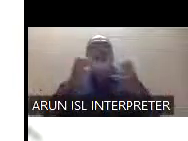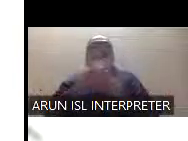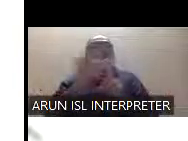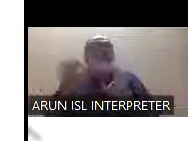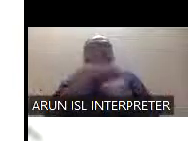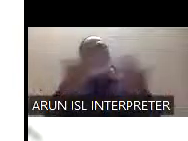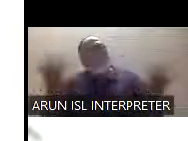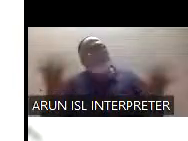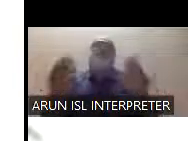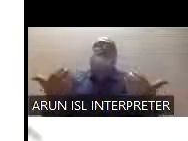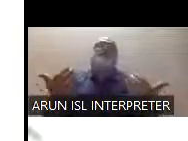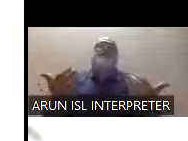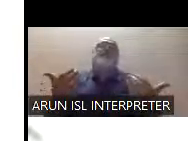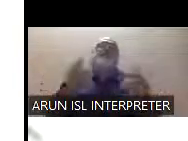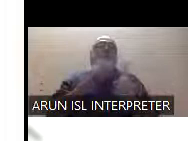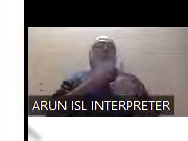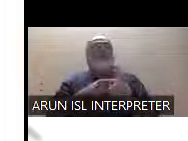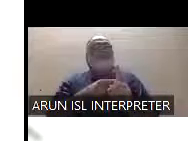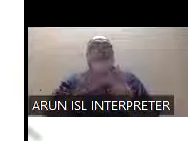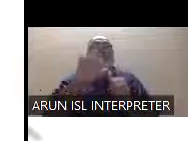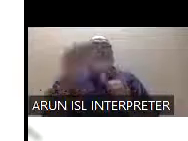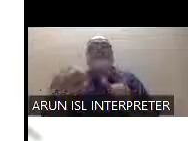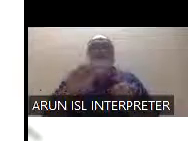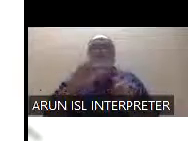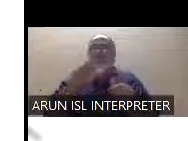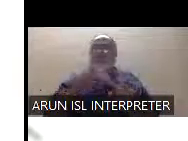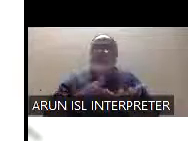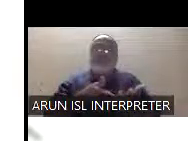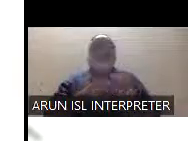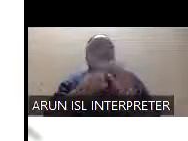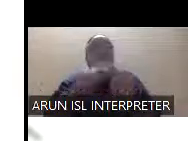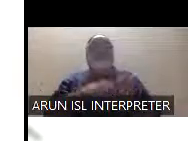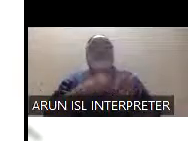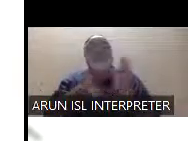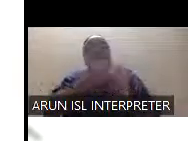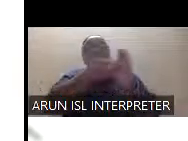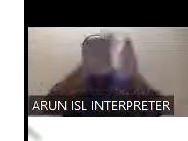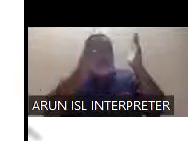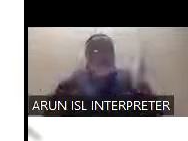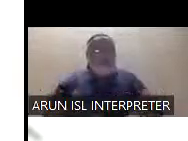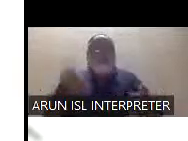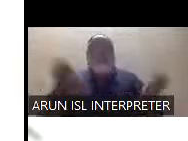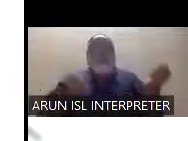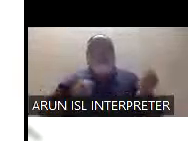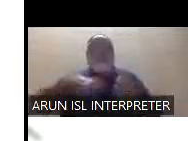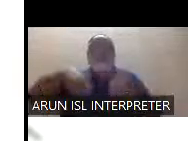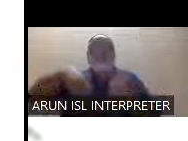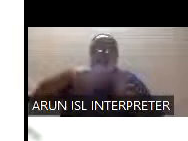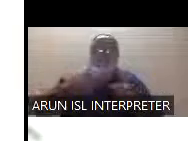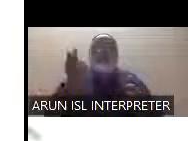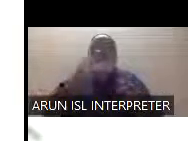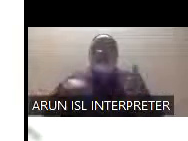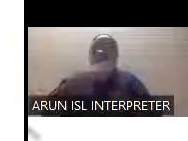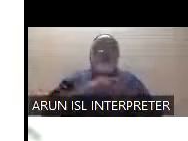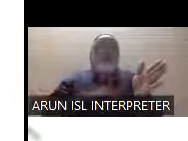So this is a concept which can be used in terms of physical buildings, transportations. It could be used in the